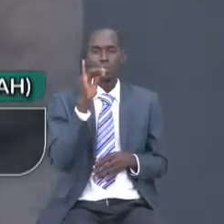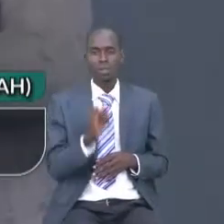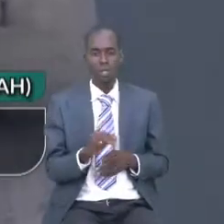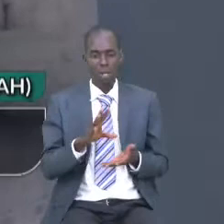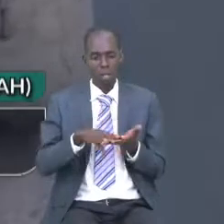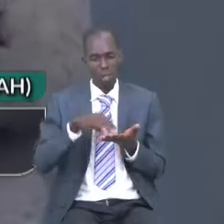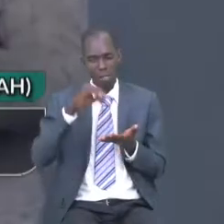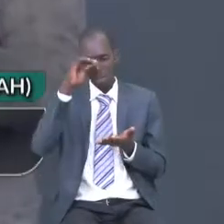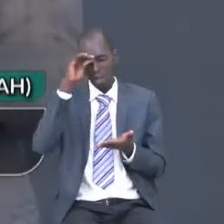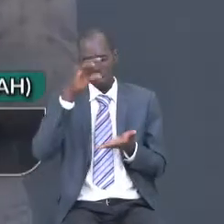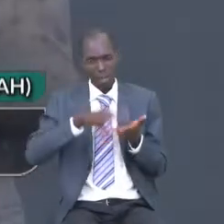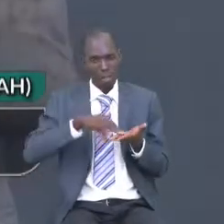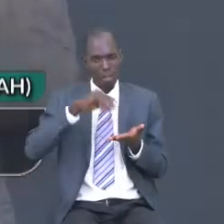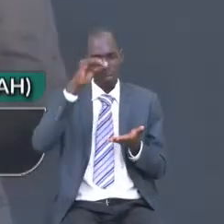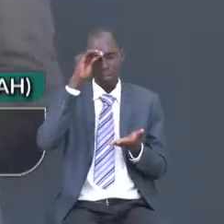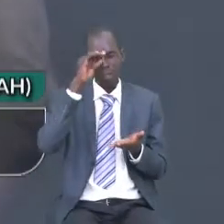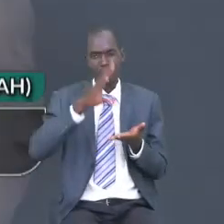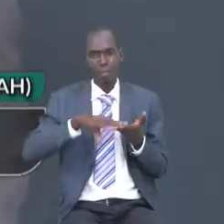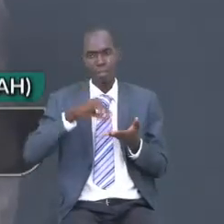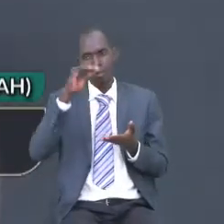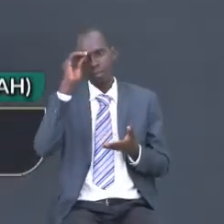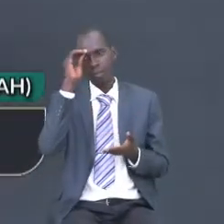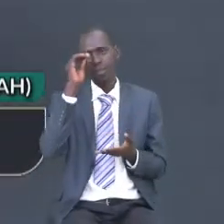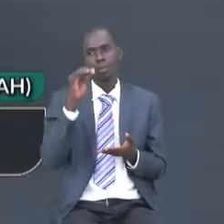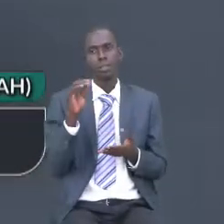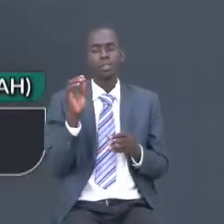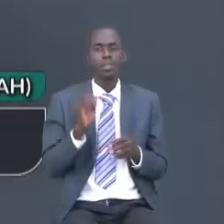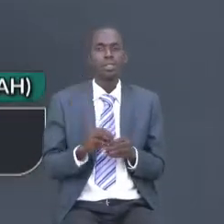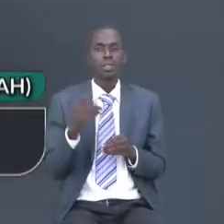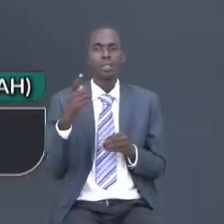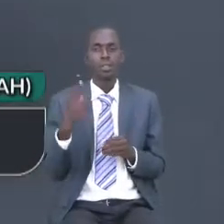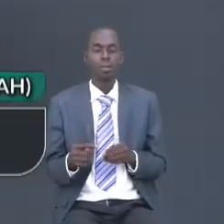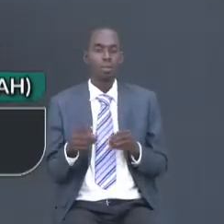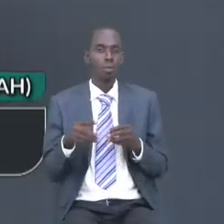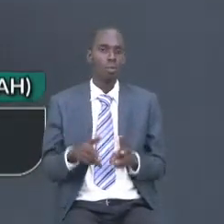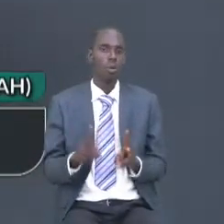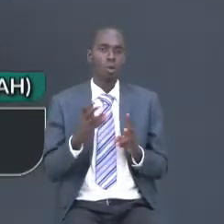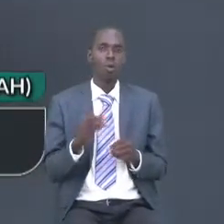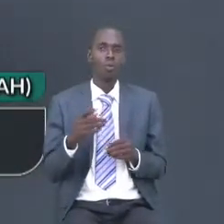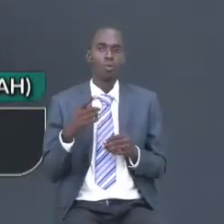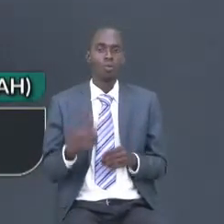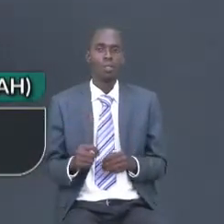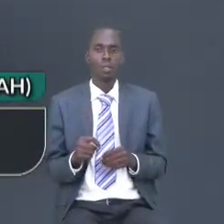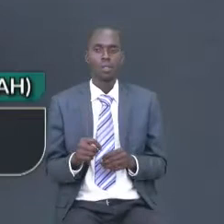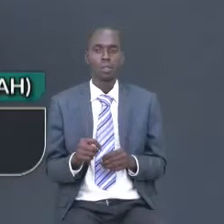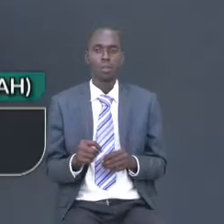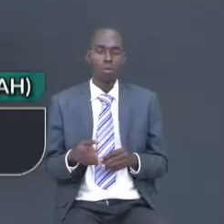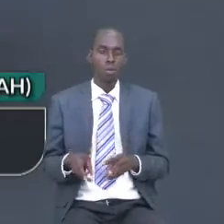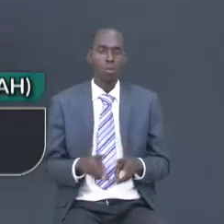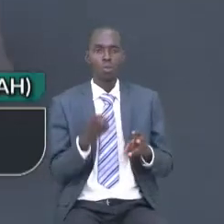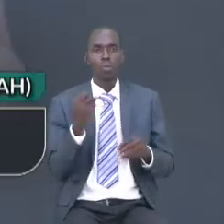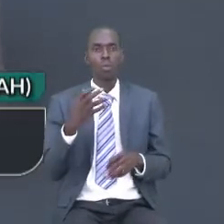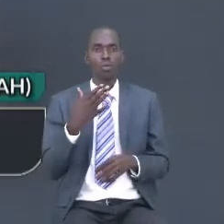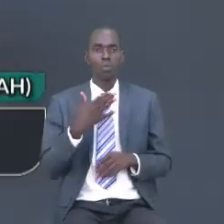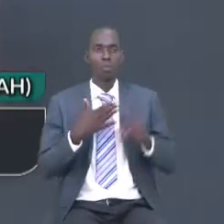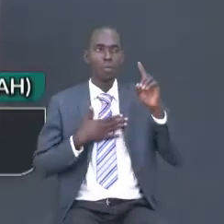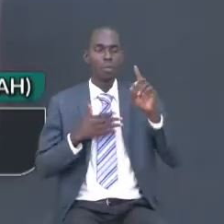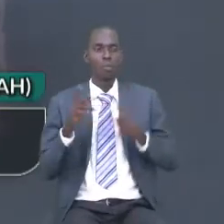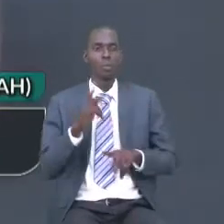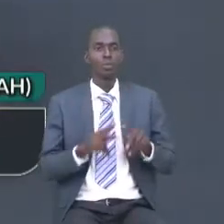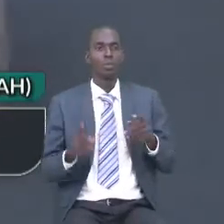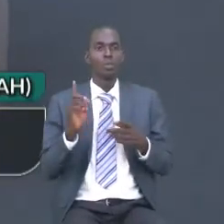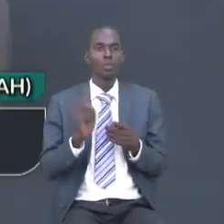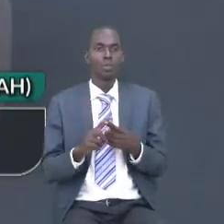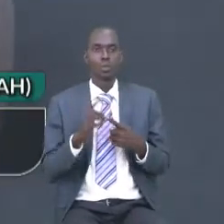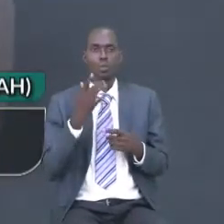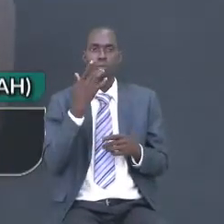diligently learn in the way of the ways of my people to swear